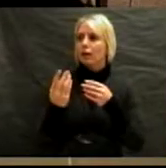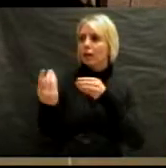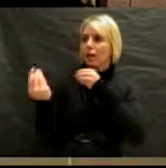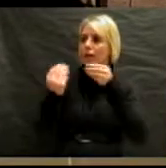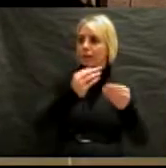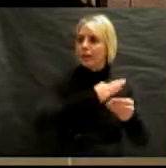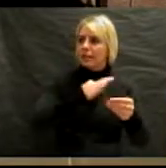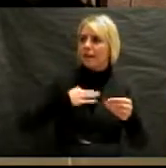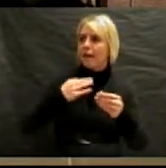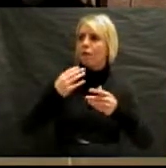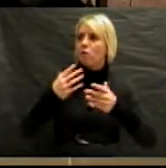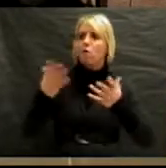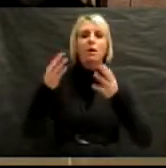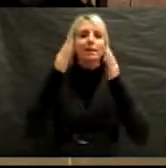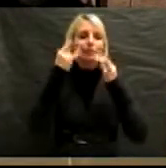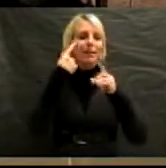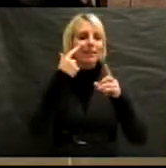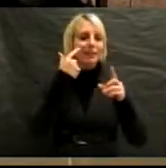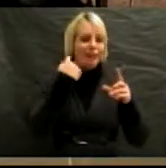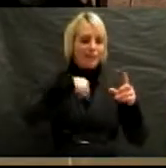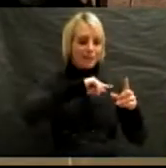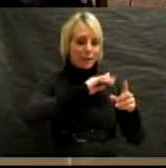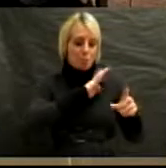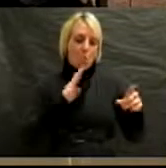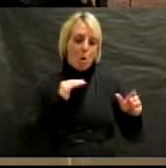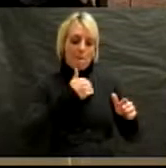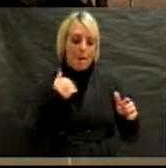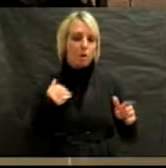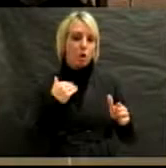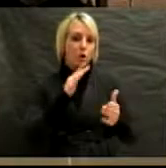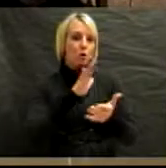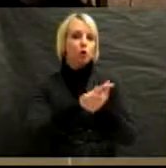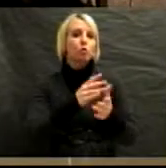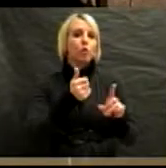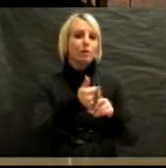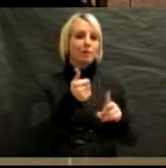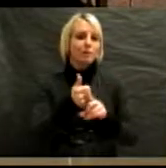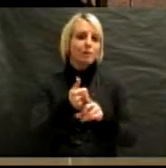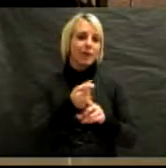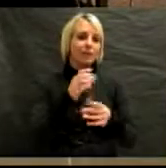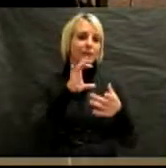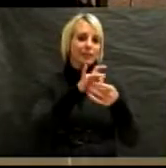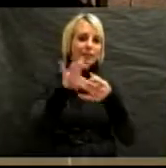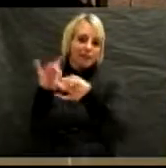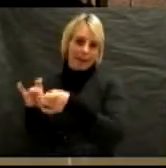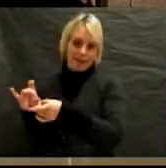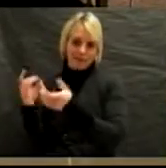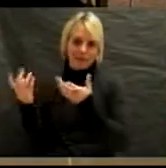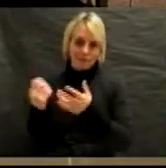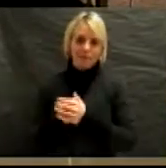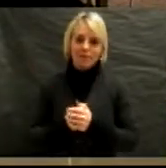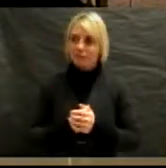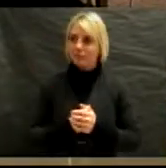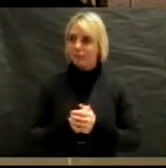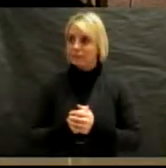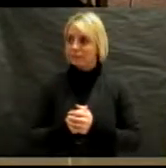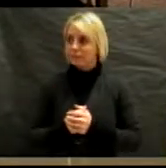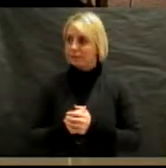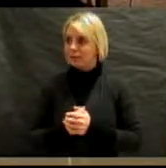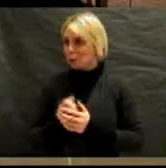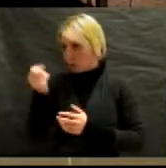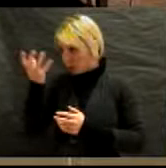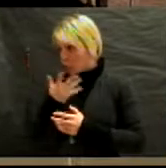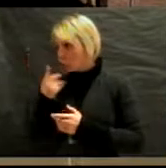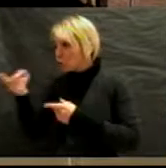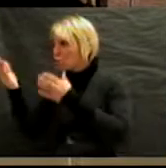of you. Thank you. Could we ask you to extemporaneously tell us what you expect? Well, what's really nice is to have a